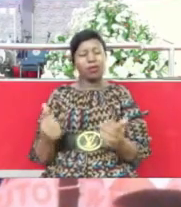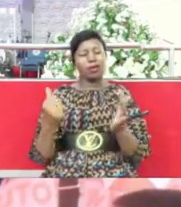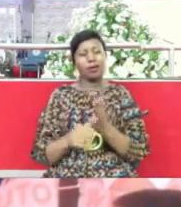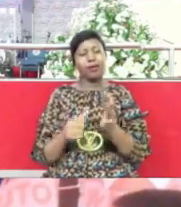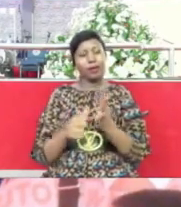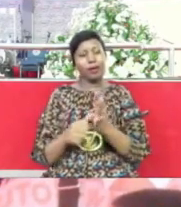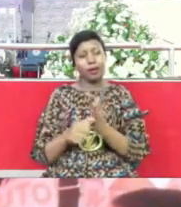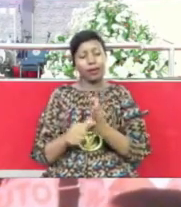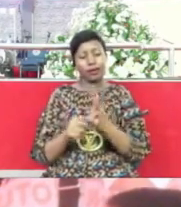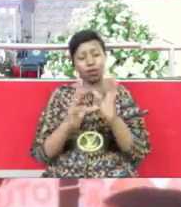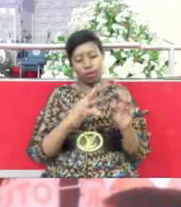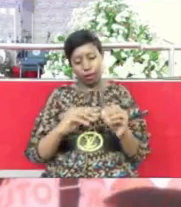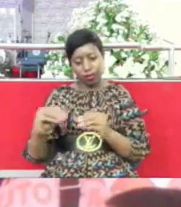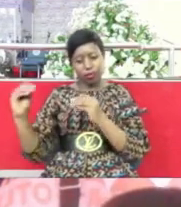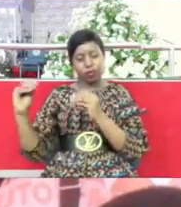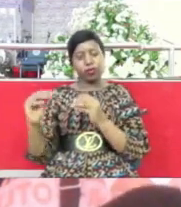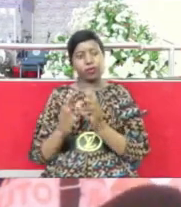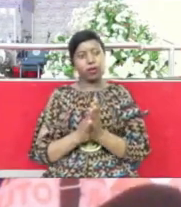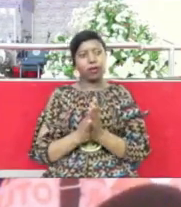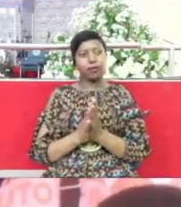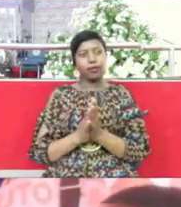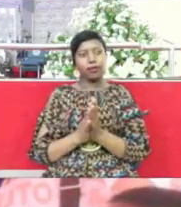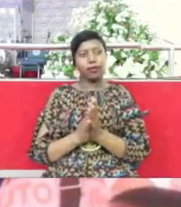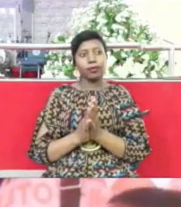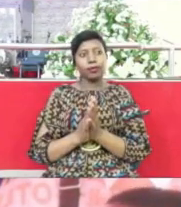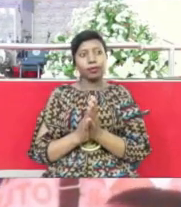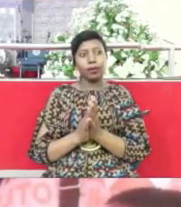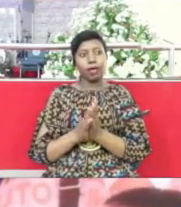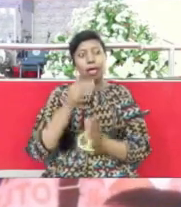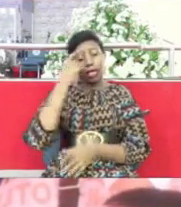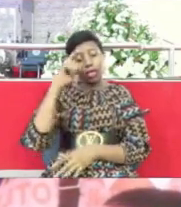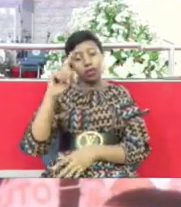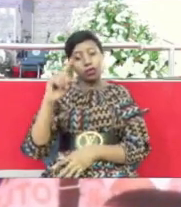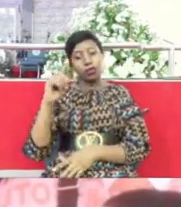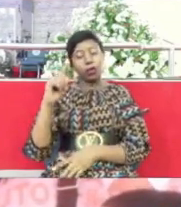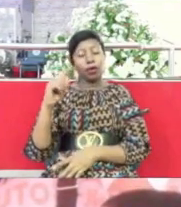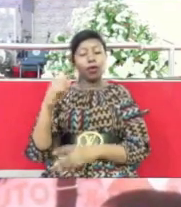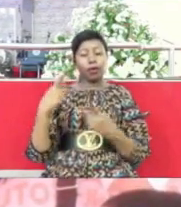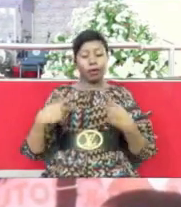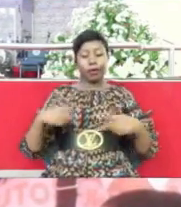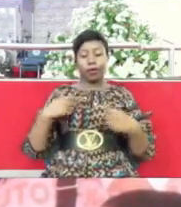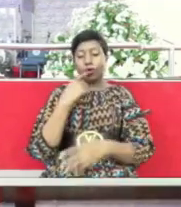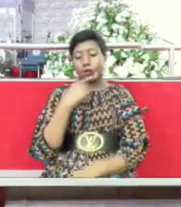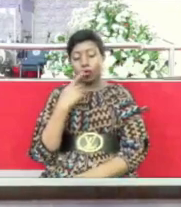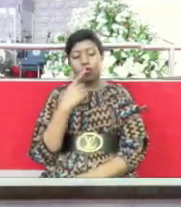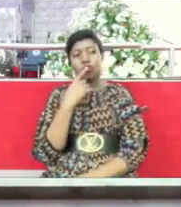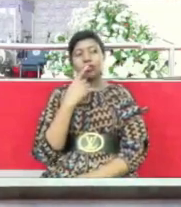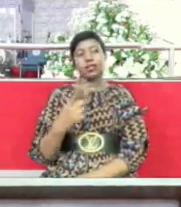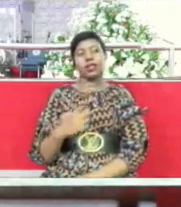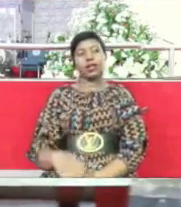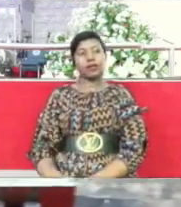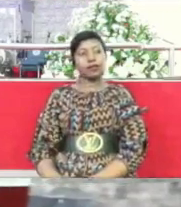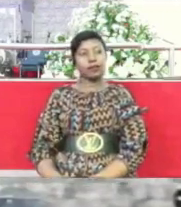thou removed. Toka na uende. It is for those that will say it. Ni kwa wale ambao watasema. Do I have people that have a